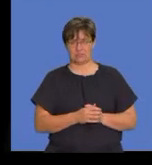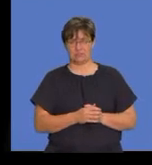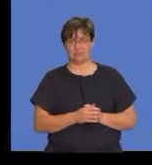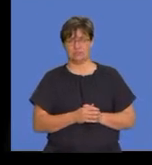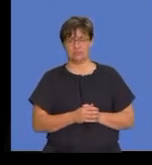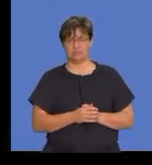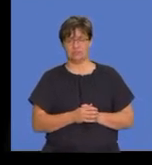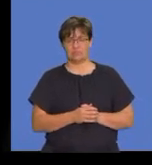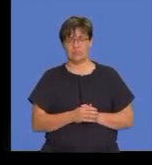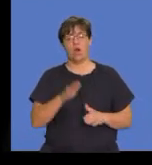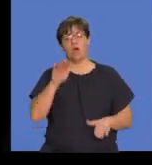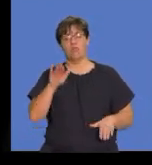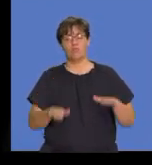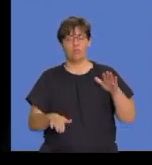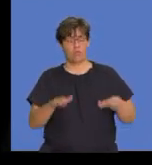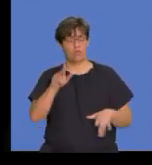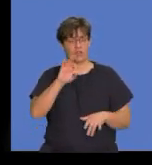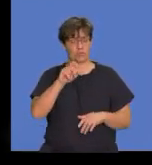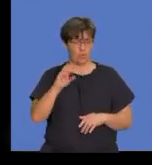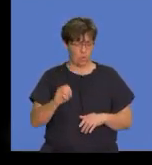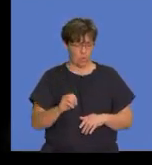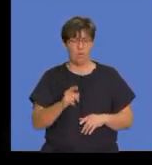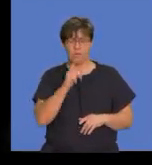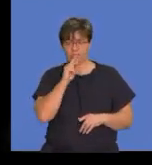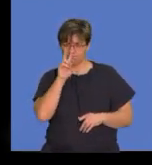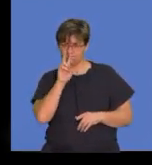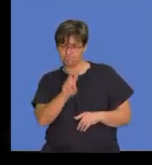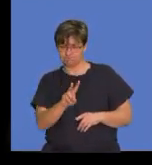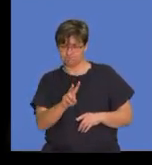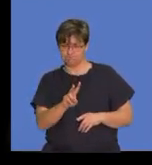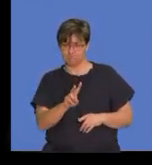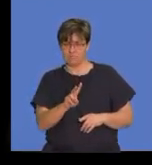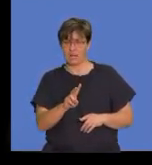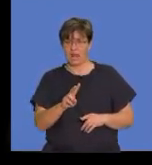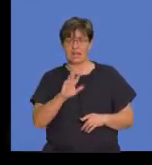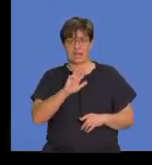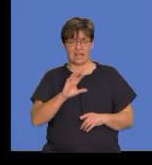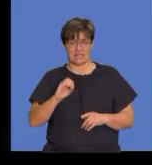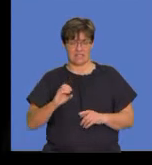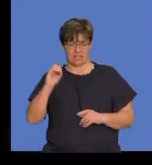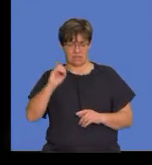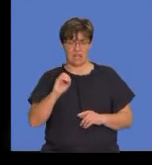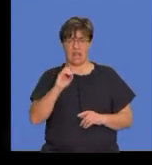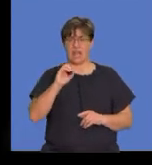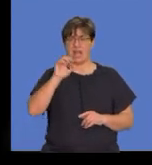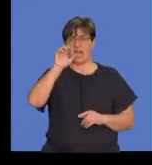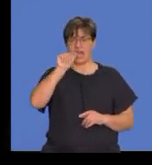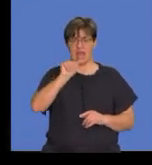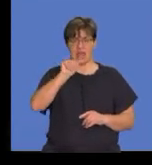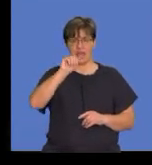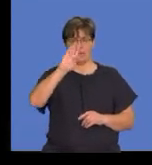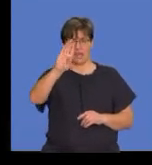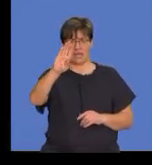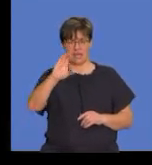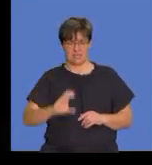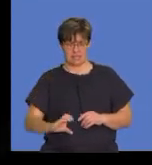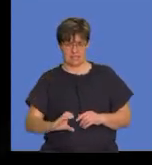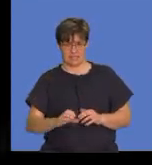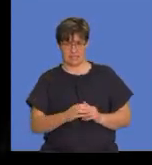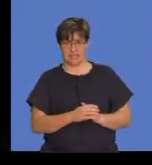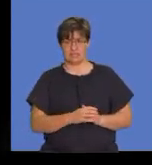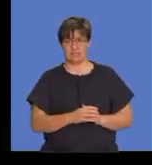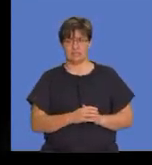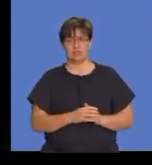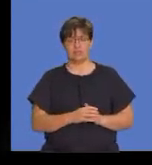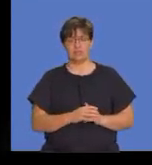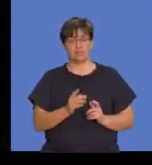To name the ratios, consider the right-angled triangle ABC with angle